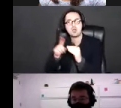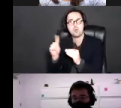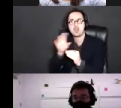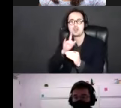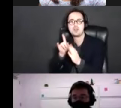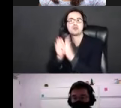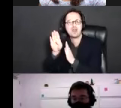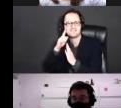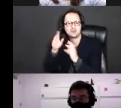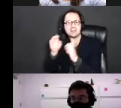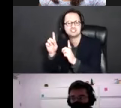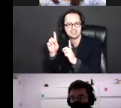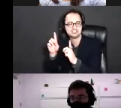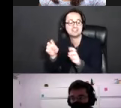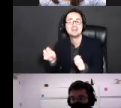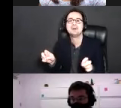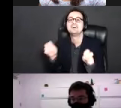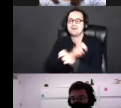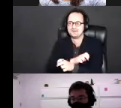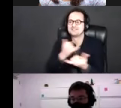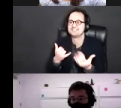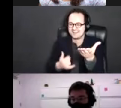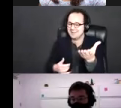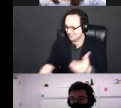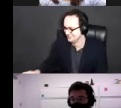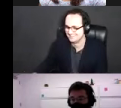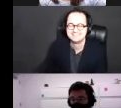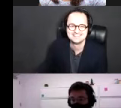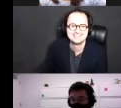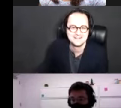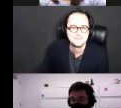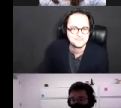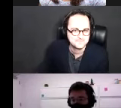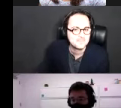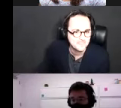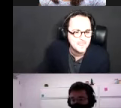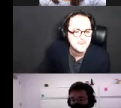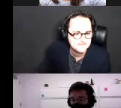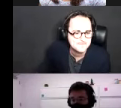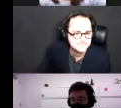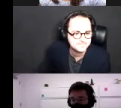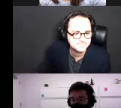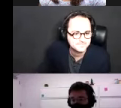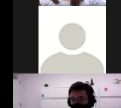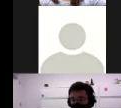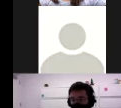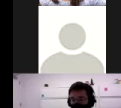in an educational setting. We're getting started on this as well, but today I'm just going to be focusing on the first part